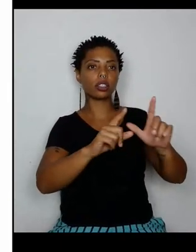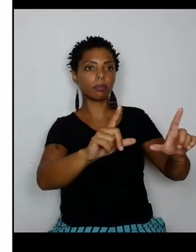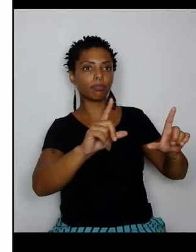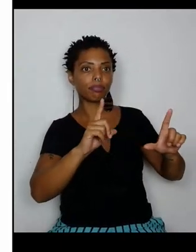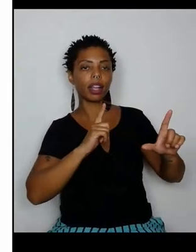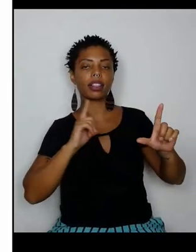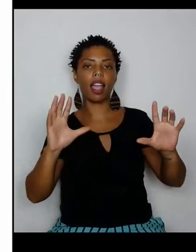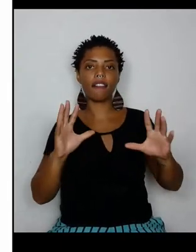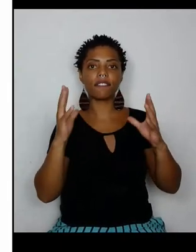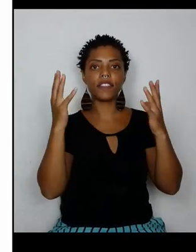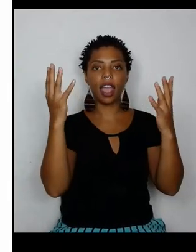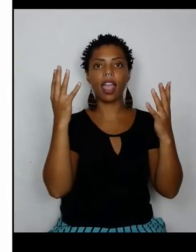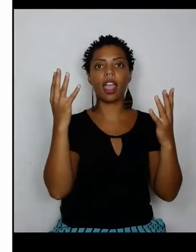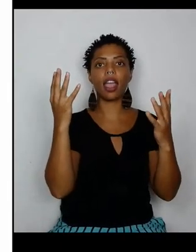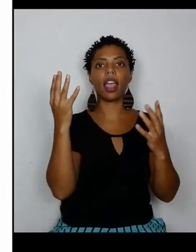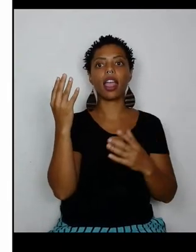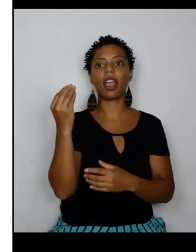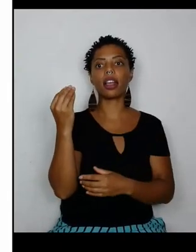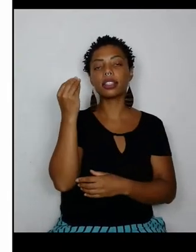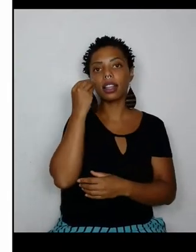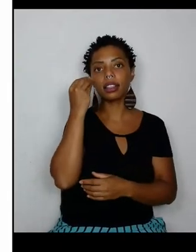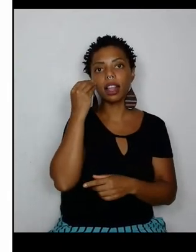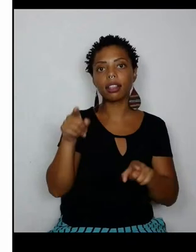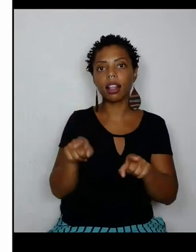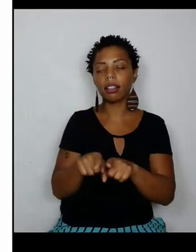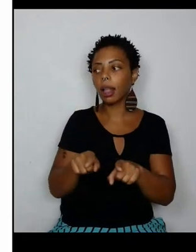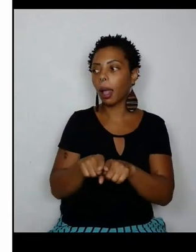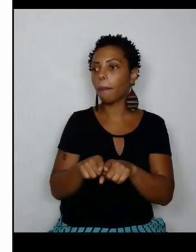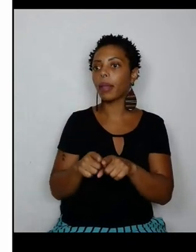picture was portrayed